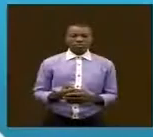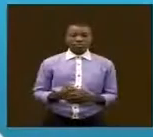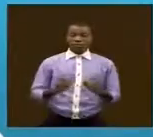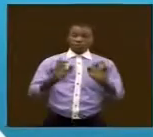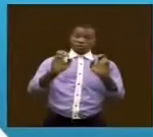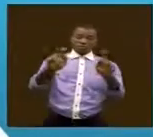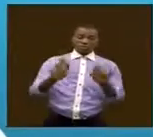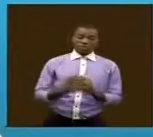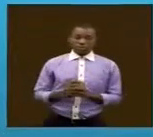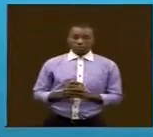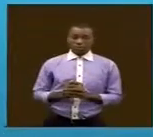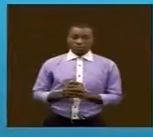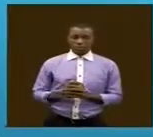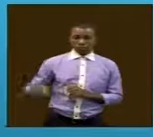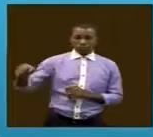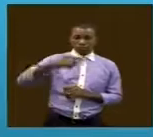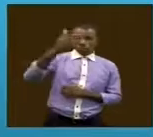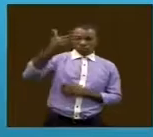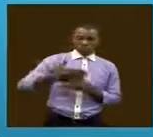Okay, welcome back.